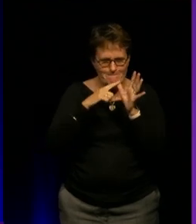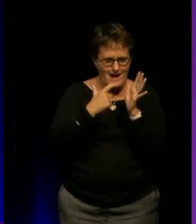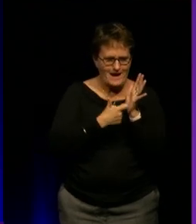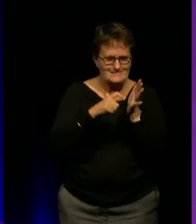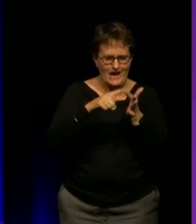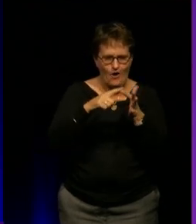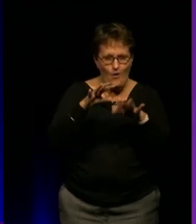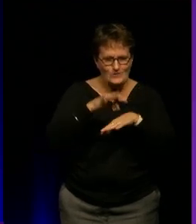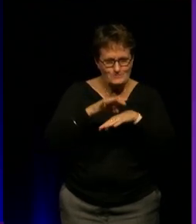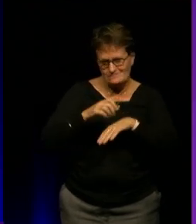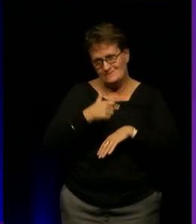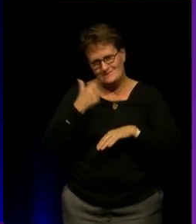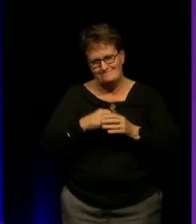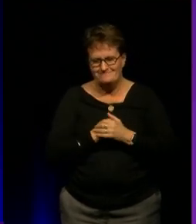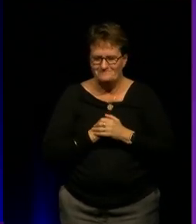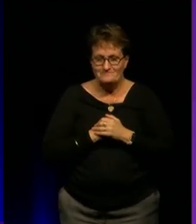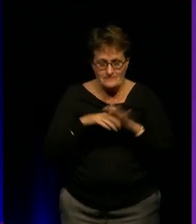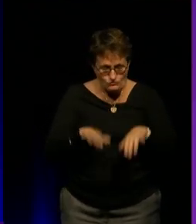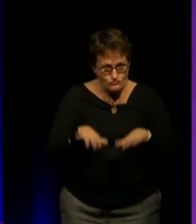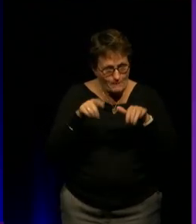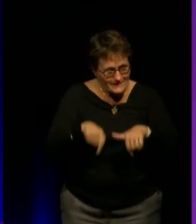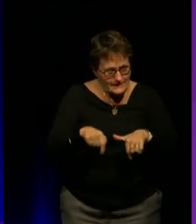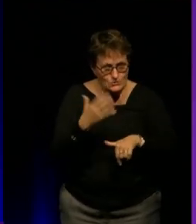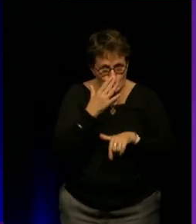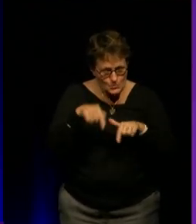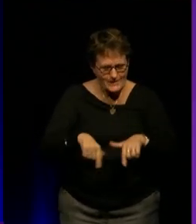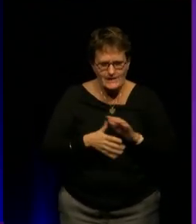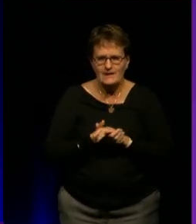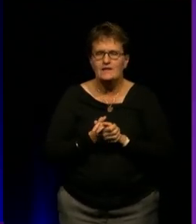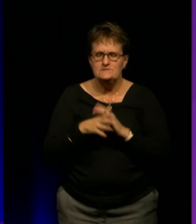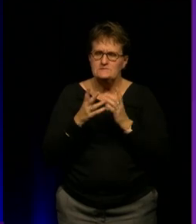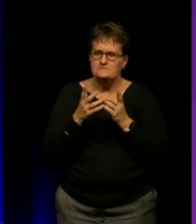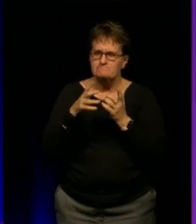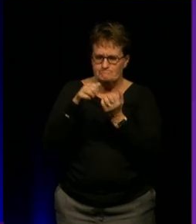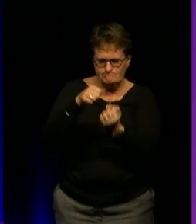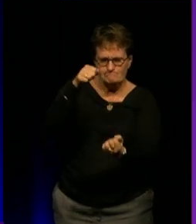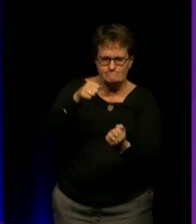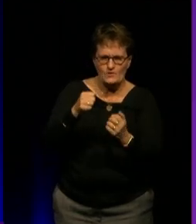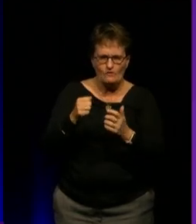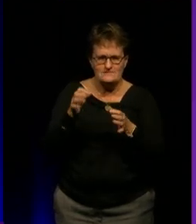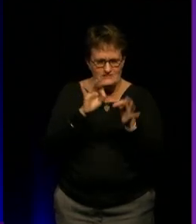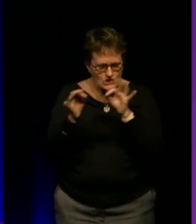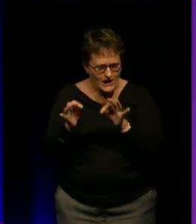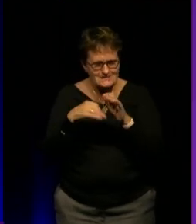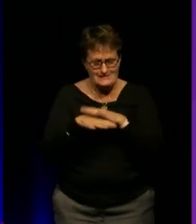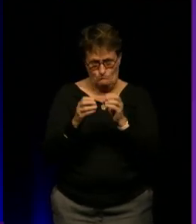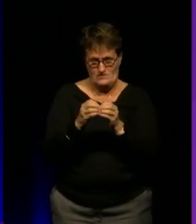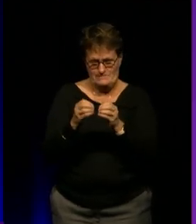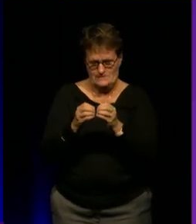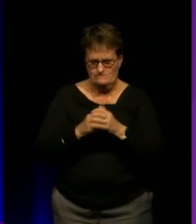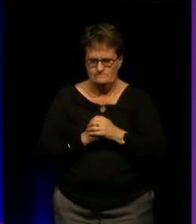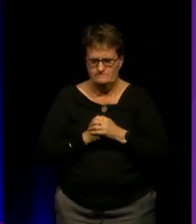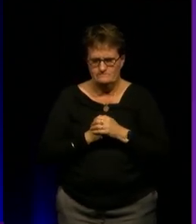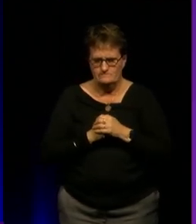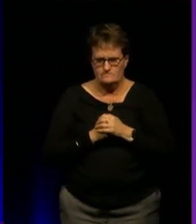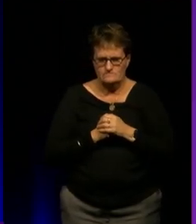and grew up here and went to school here and went to Bachelor of Science and then medical school here in Brisbane.